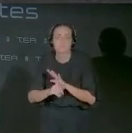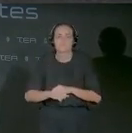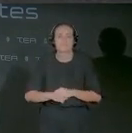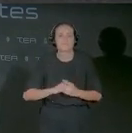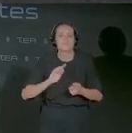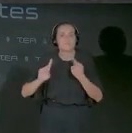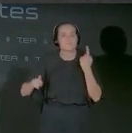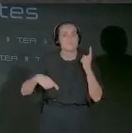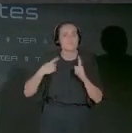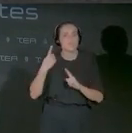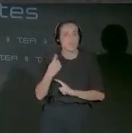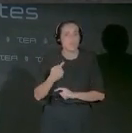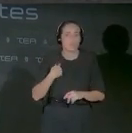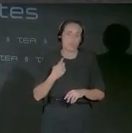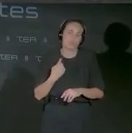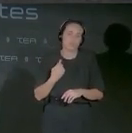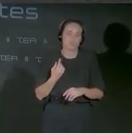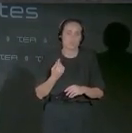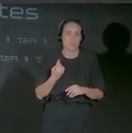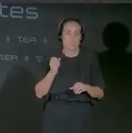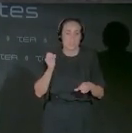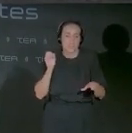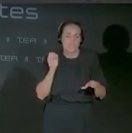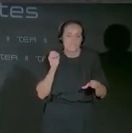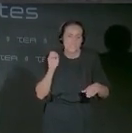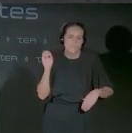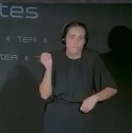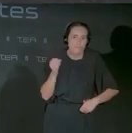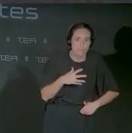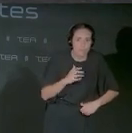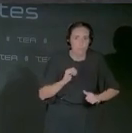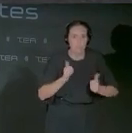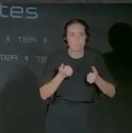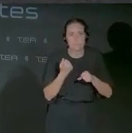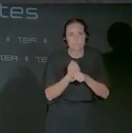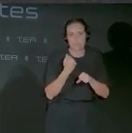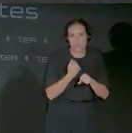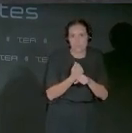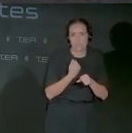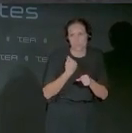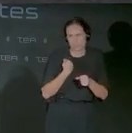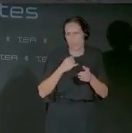present their cases around. Some do want to go into virtual worlds directions.